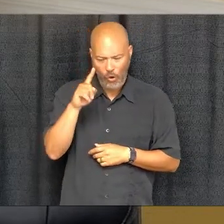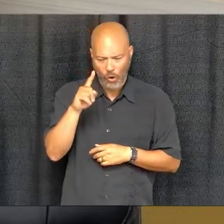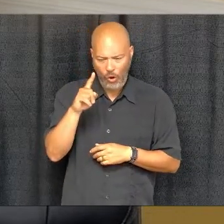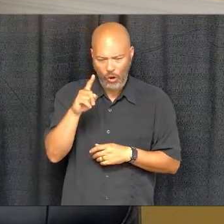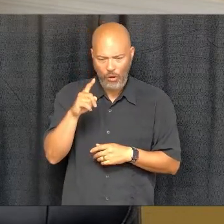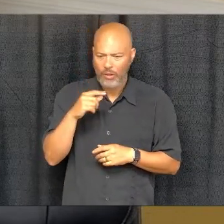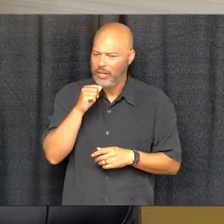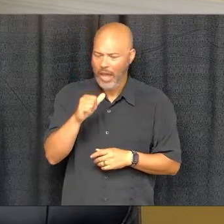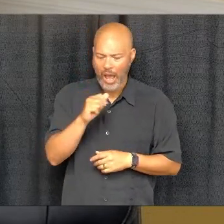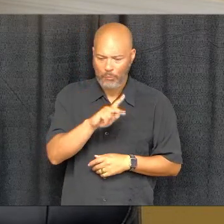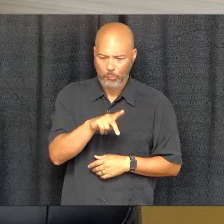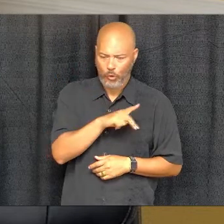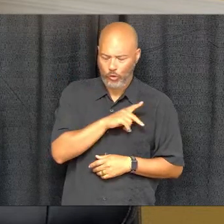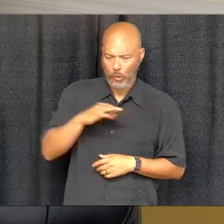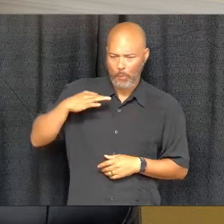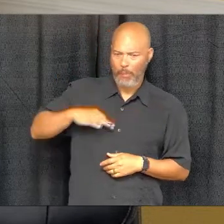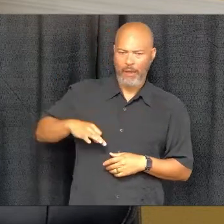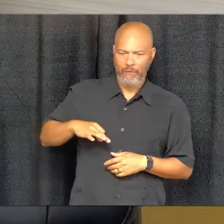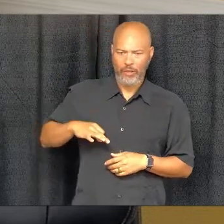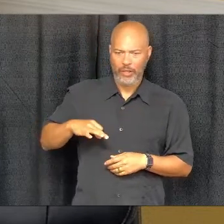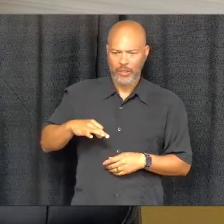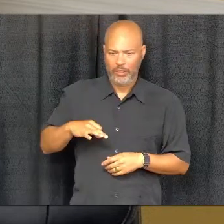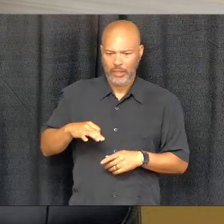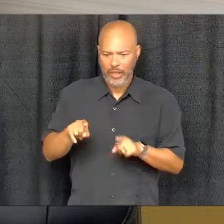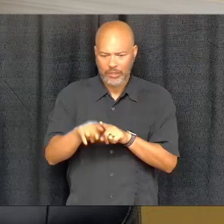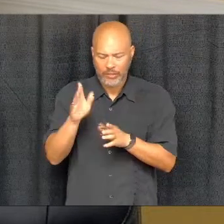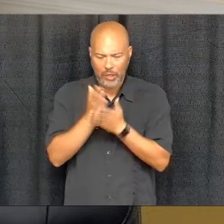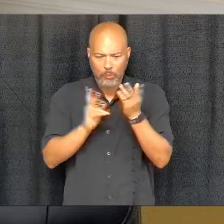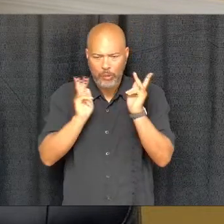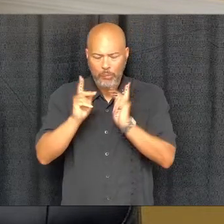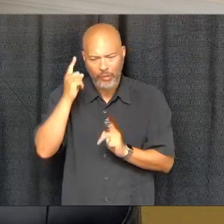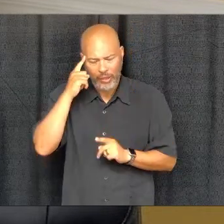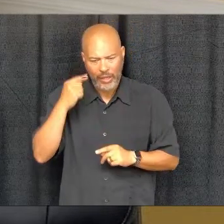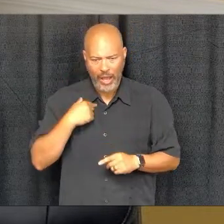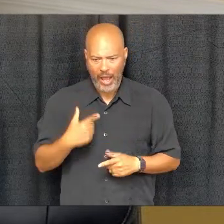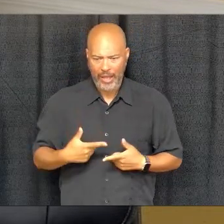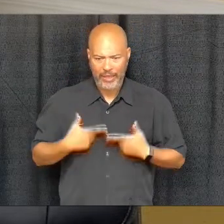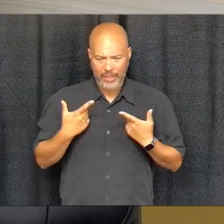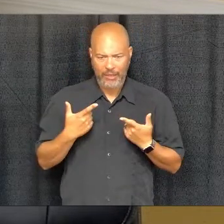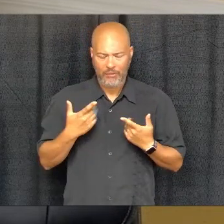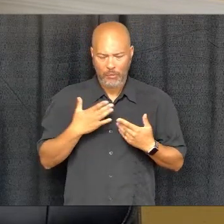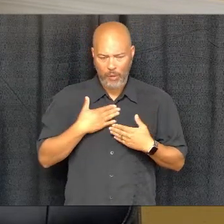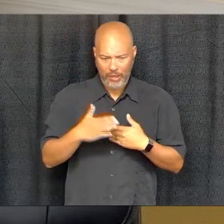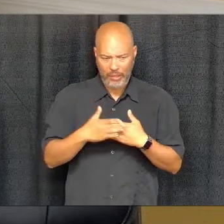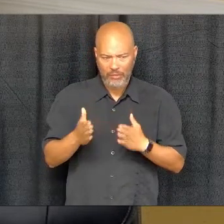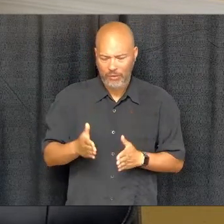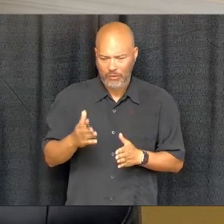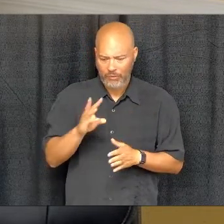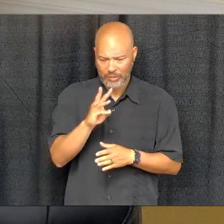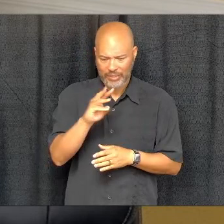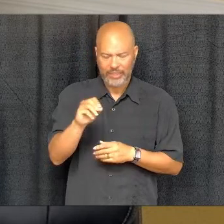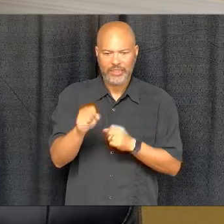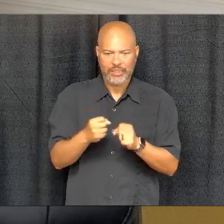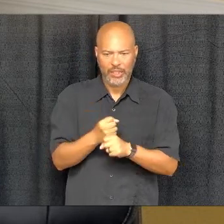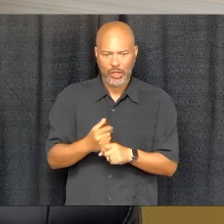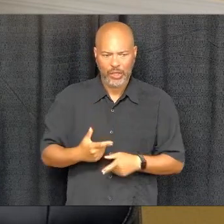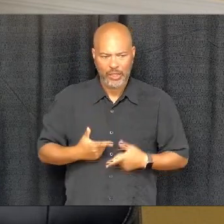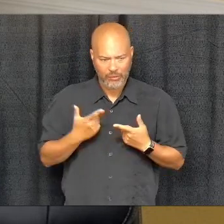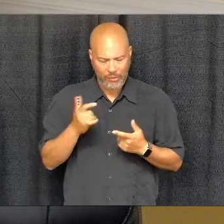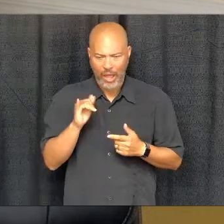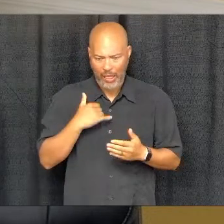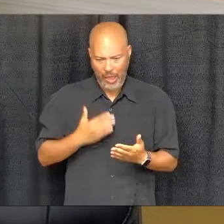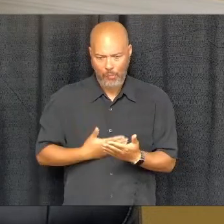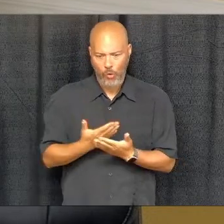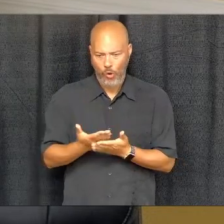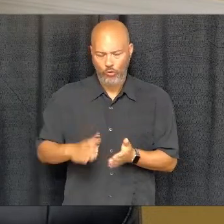is not for personal gain, as some think. I live in my neighborhood for over 60 years. As I said, I was